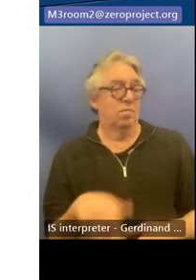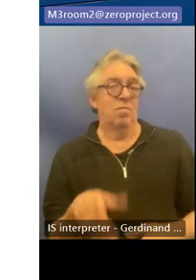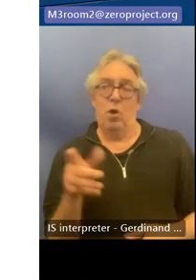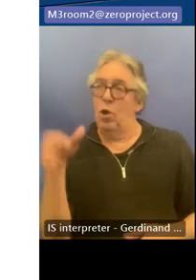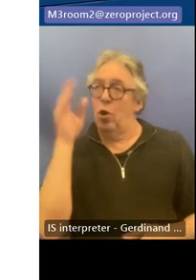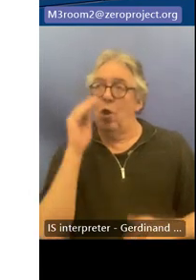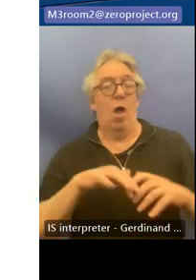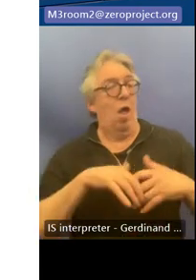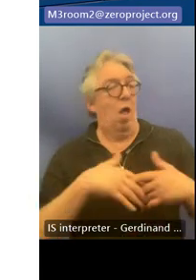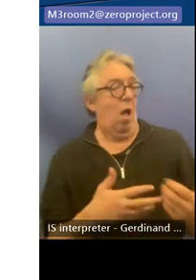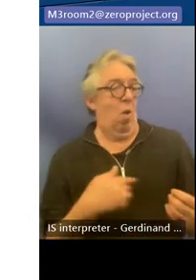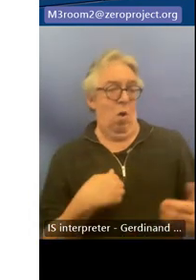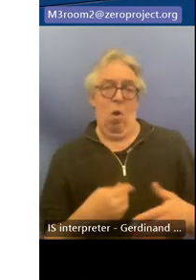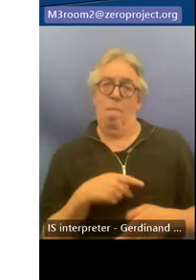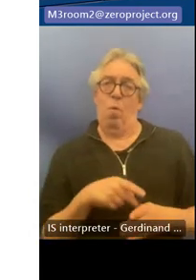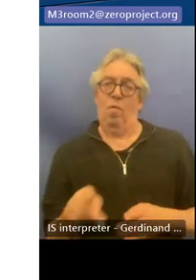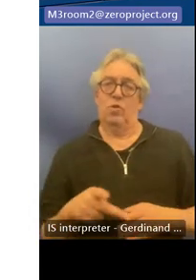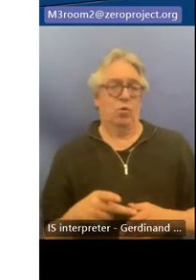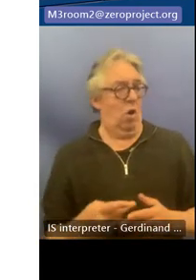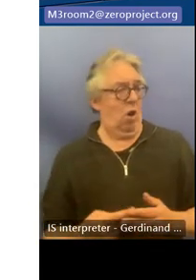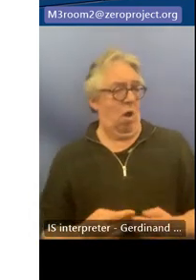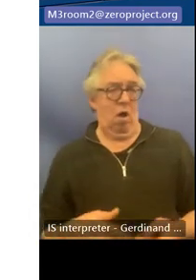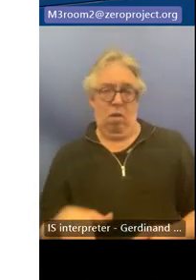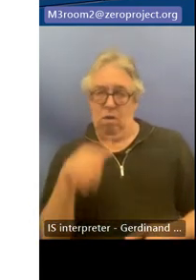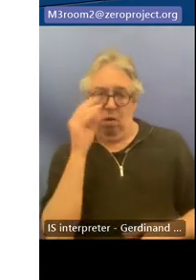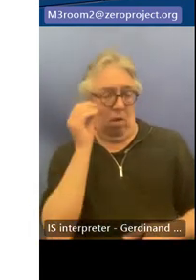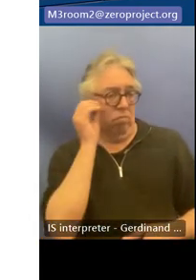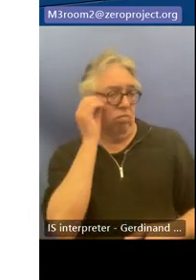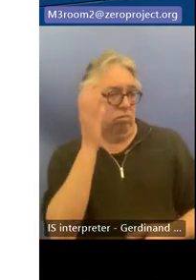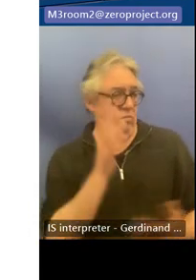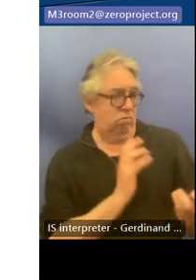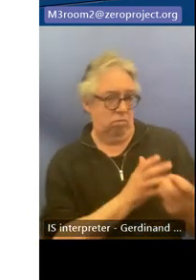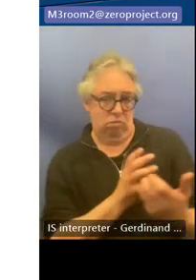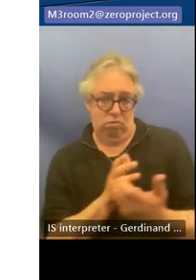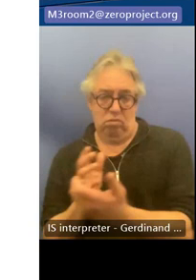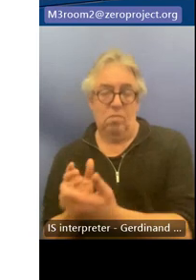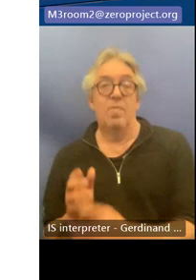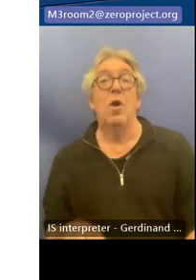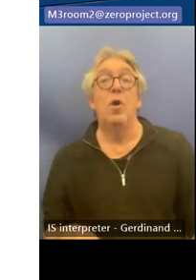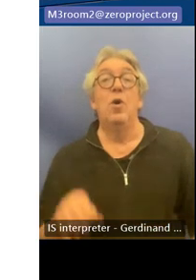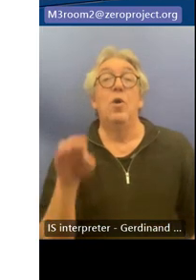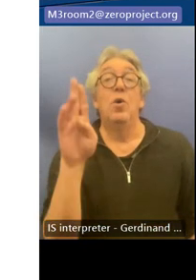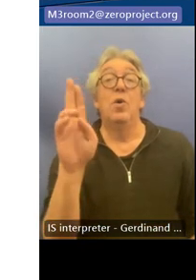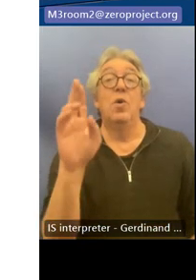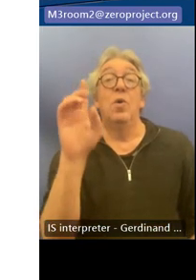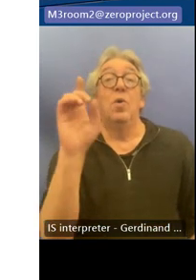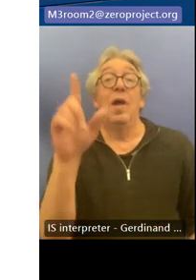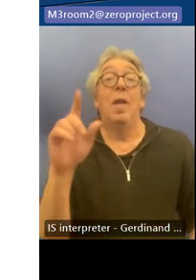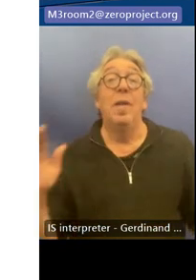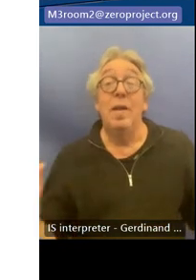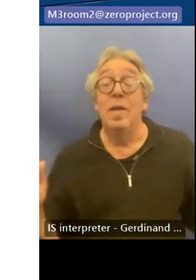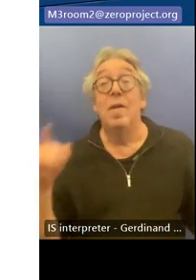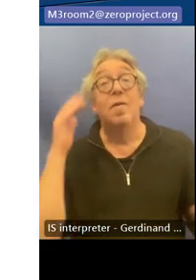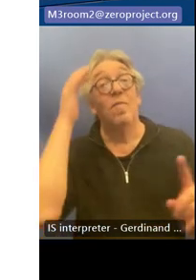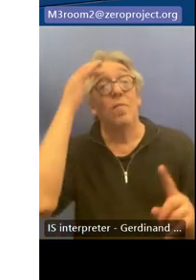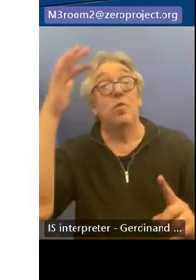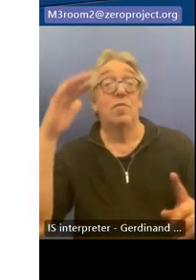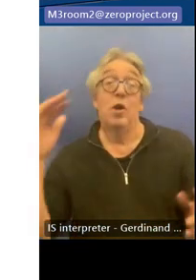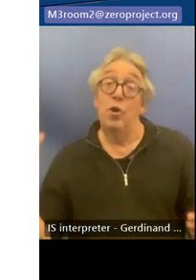of professional growth. The flexibility of the UDL fosters students' autonomy and